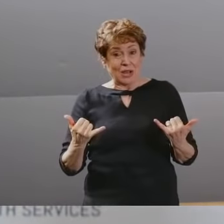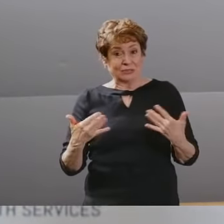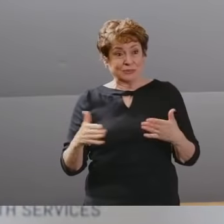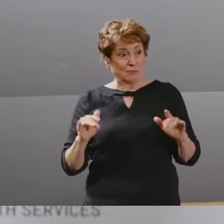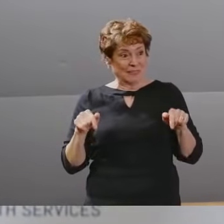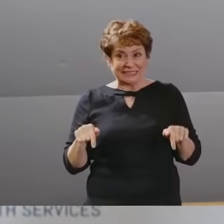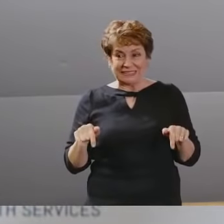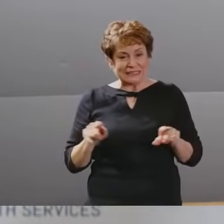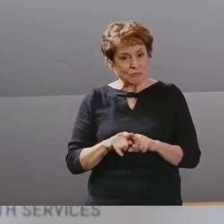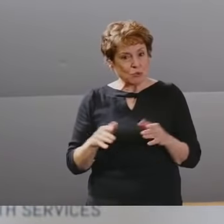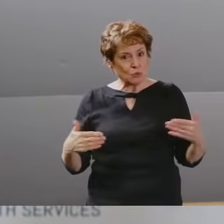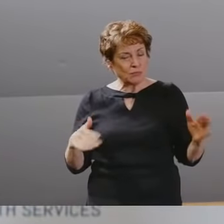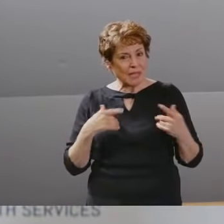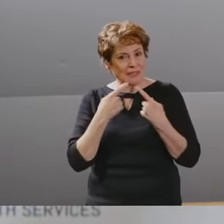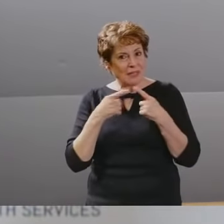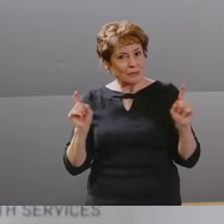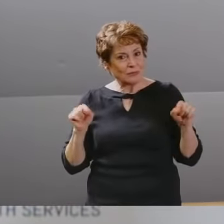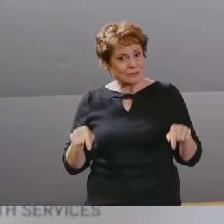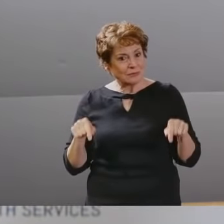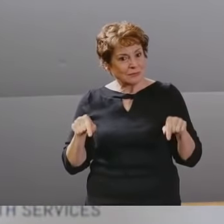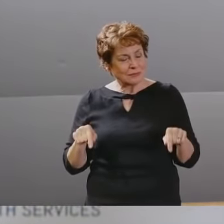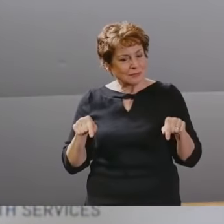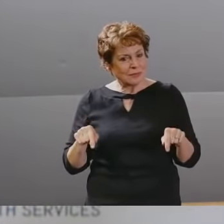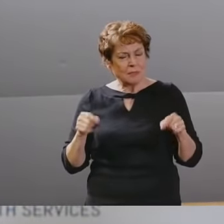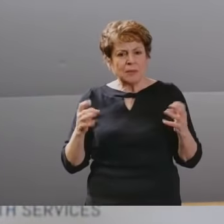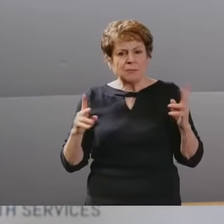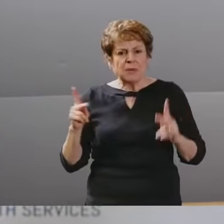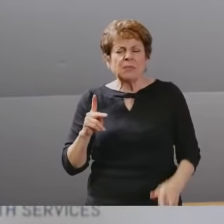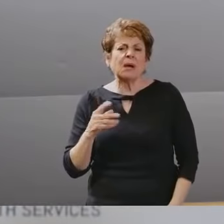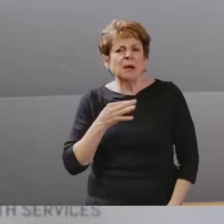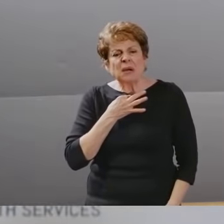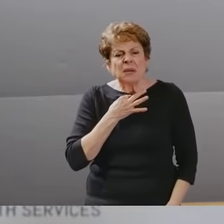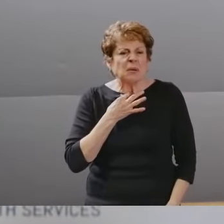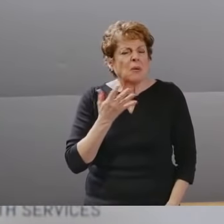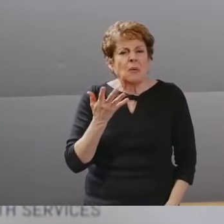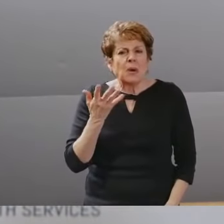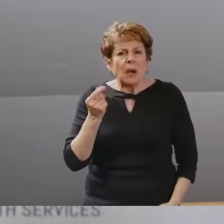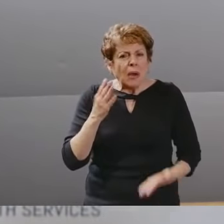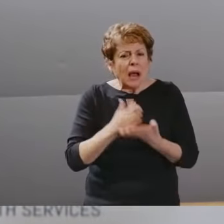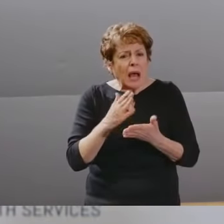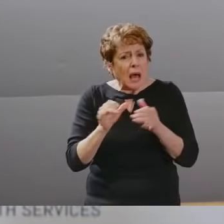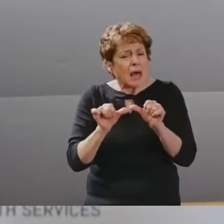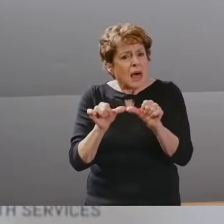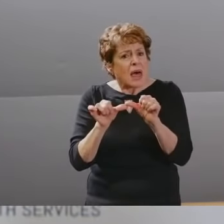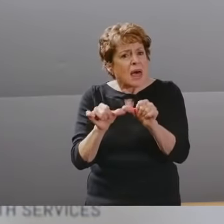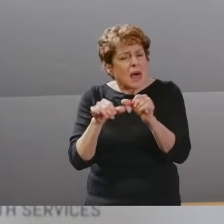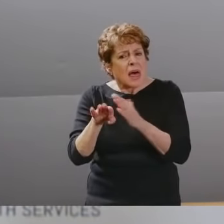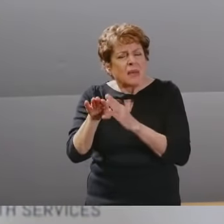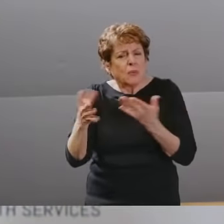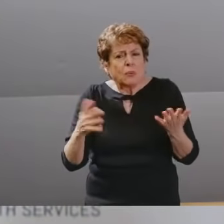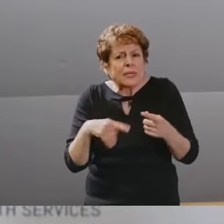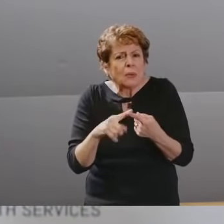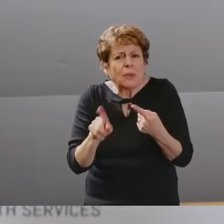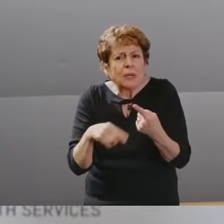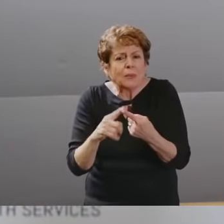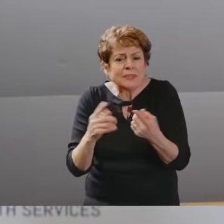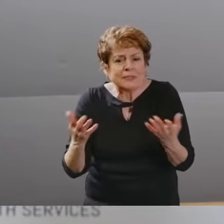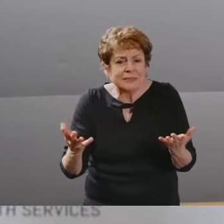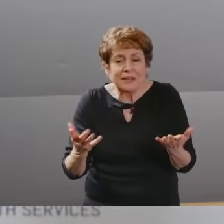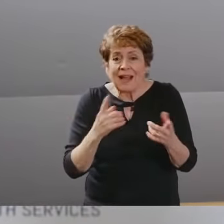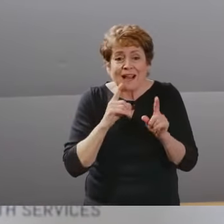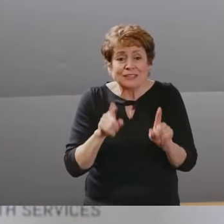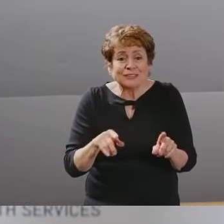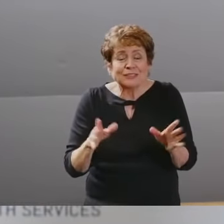when will it end? The answer is, that's not on the horizon. Arizona and